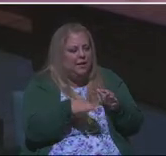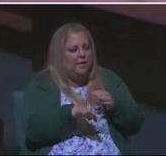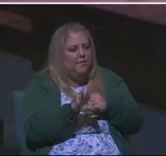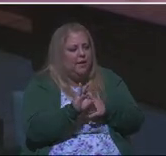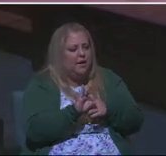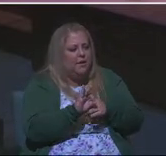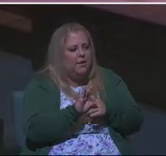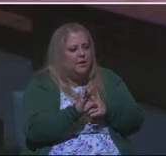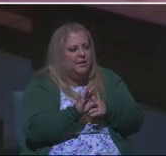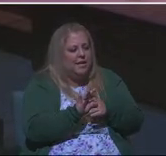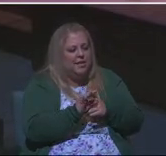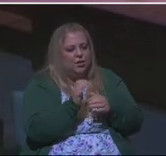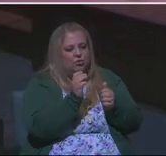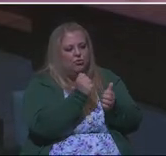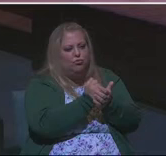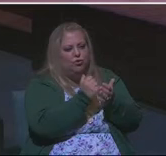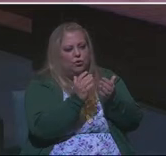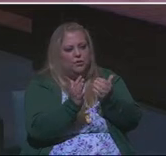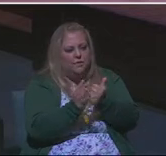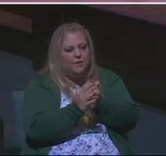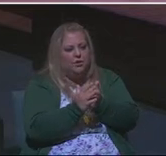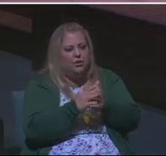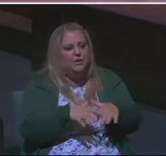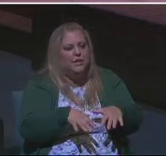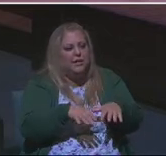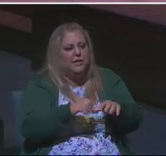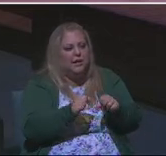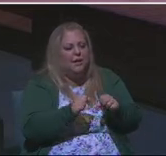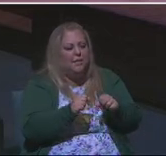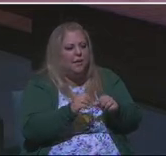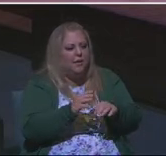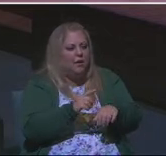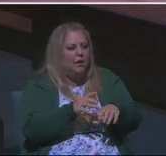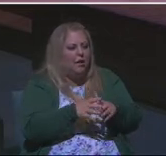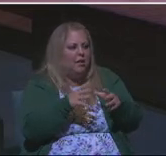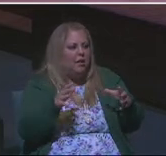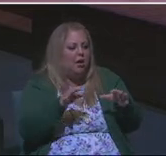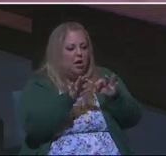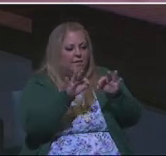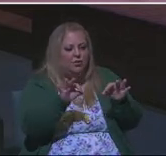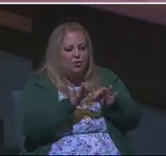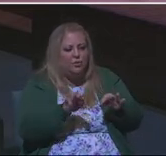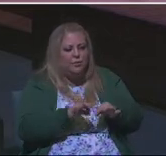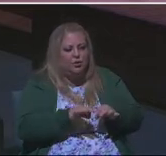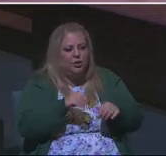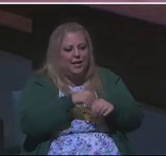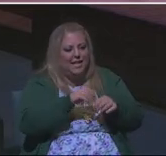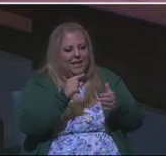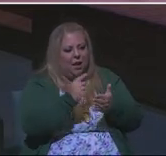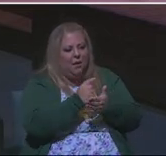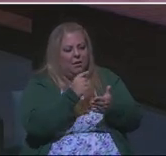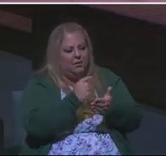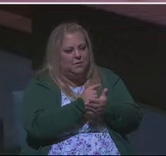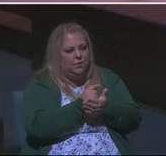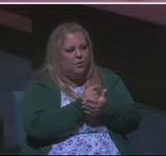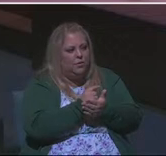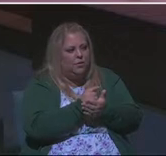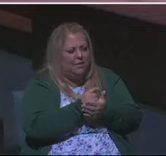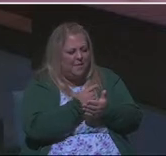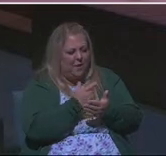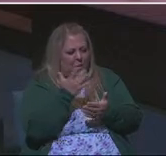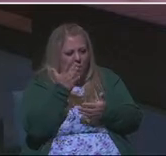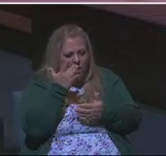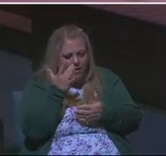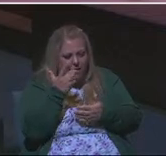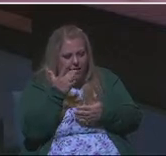that the crucifixion takes up a tremendous amount of scripture in the Bible, in the Gospels. But I would ask you this, why